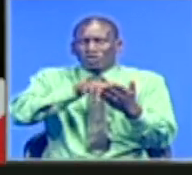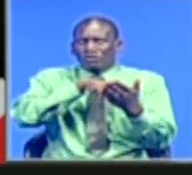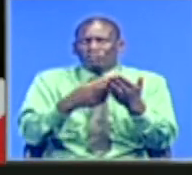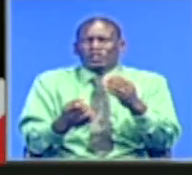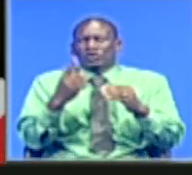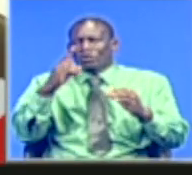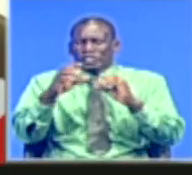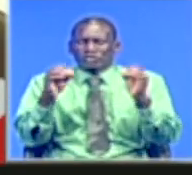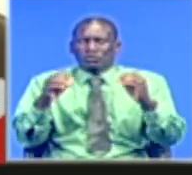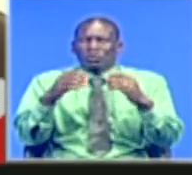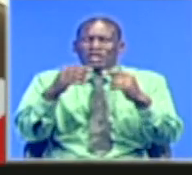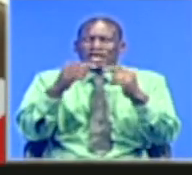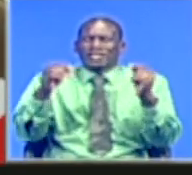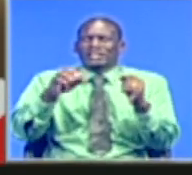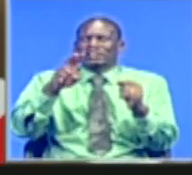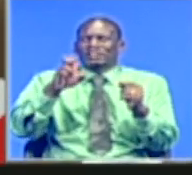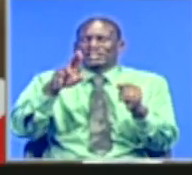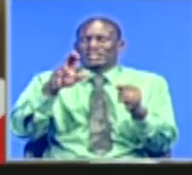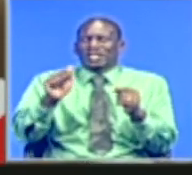Sevilla Atletico on Saturday.